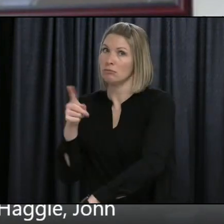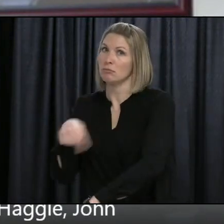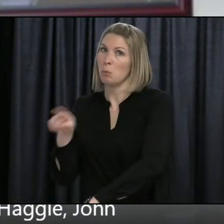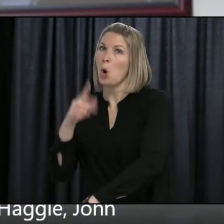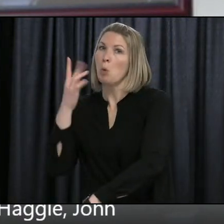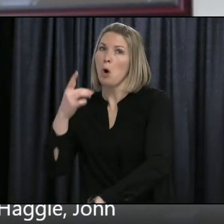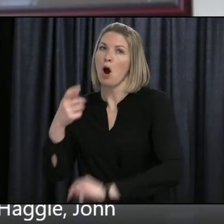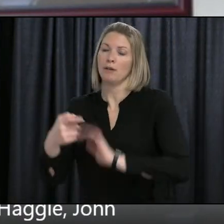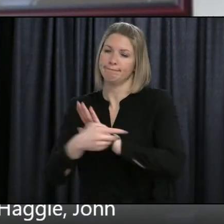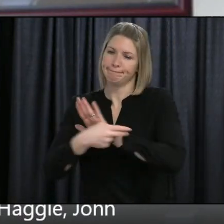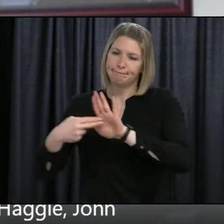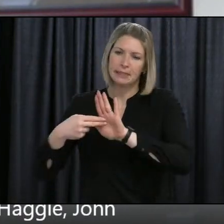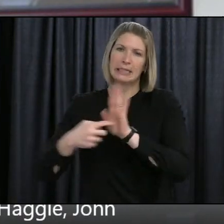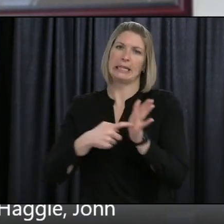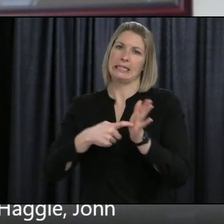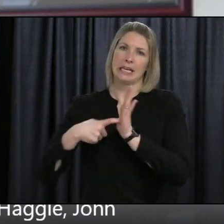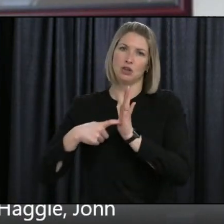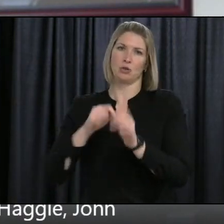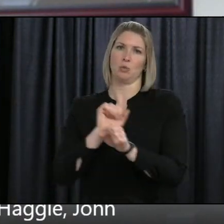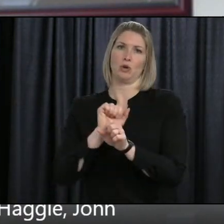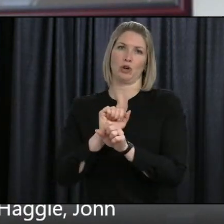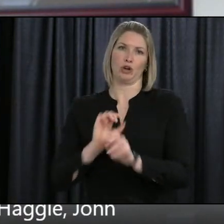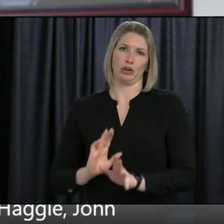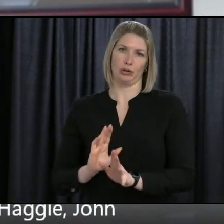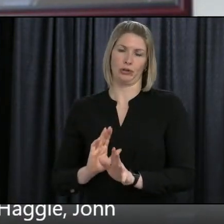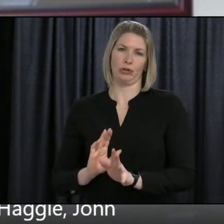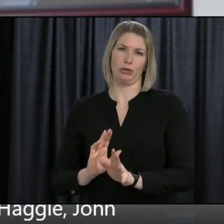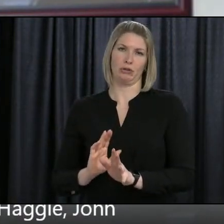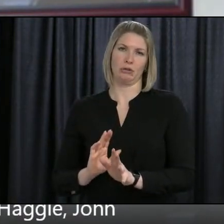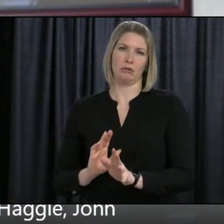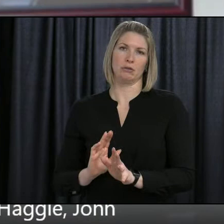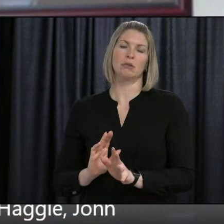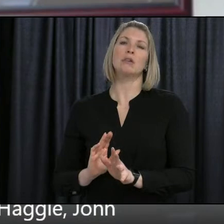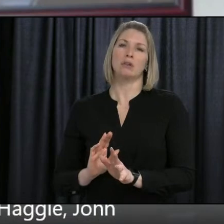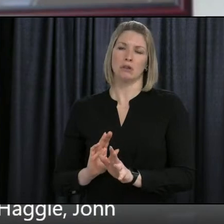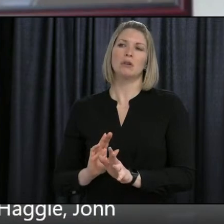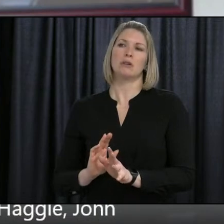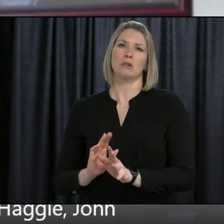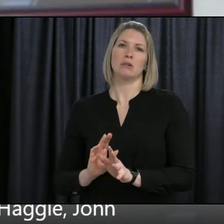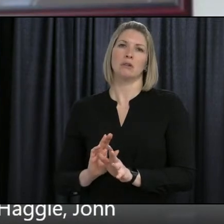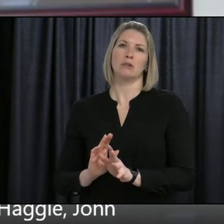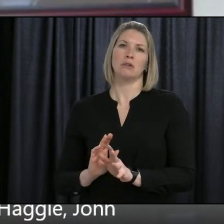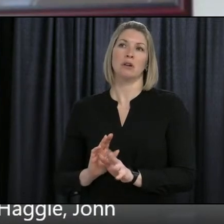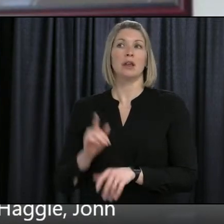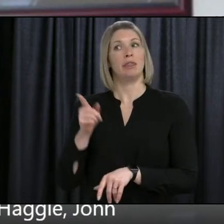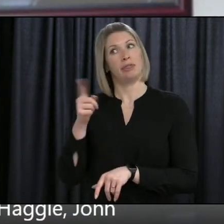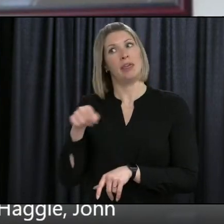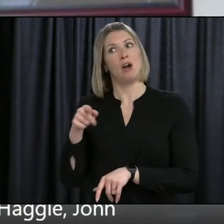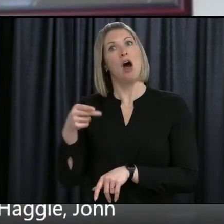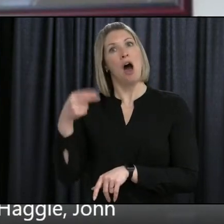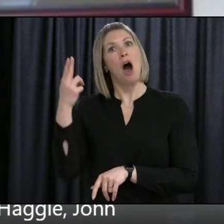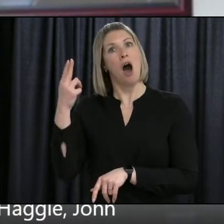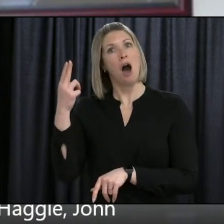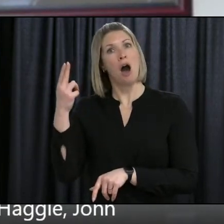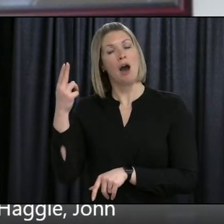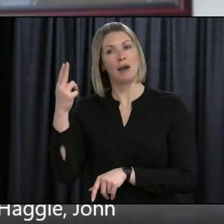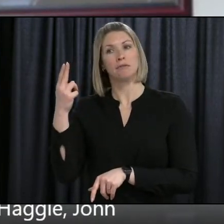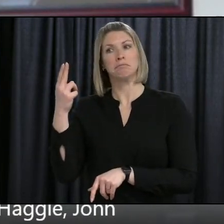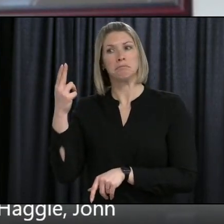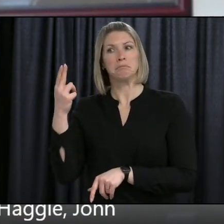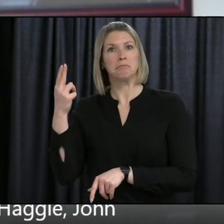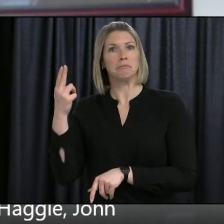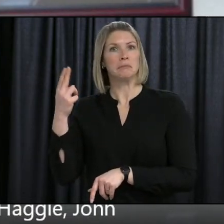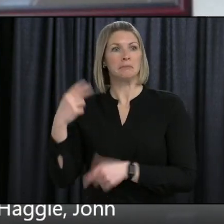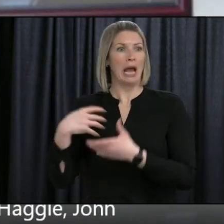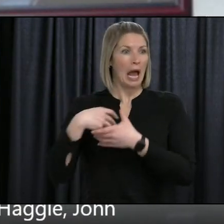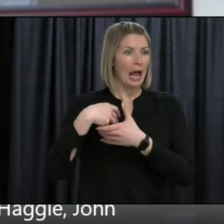workers, and they would fall into that category intermediate between the highest risk, but obviously in